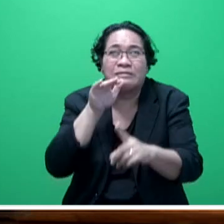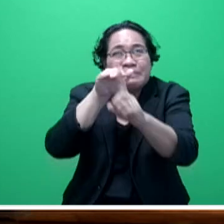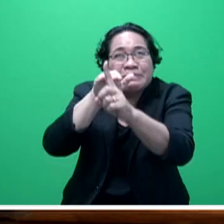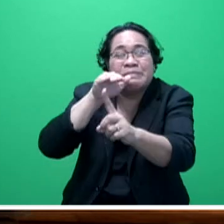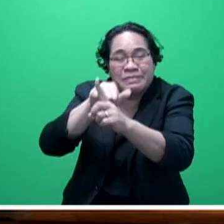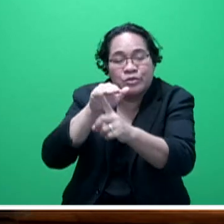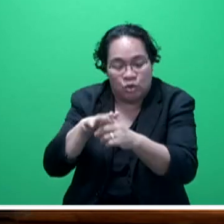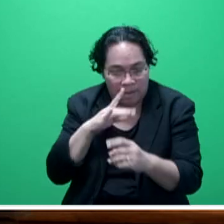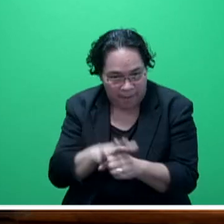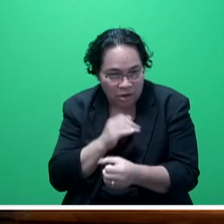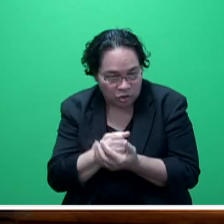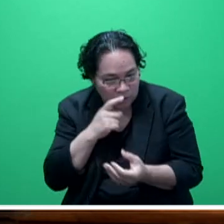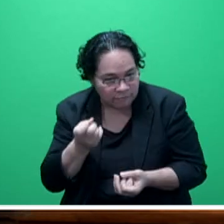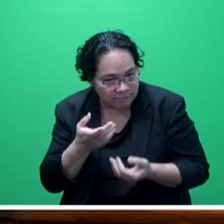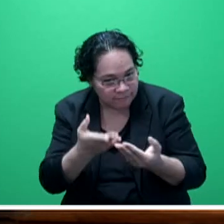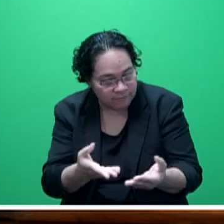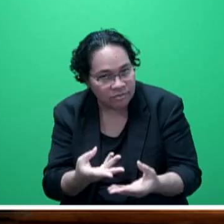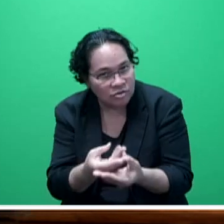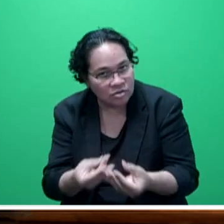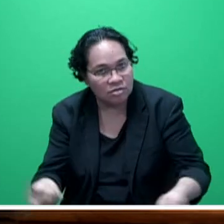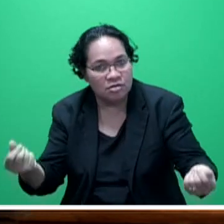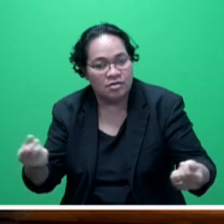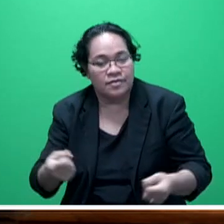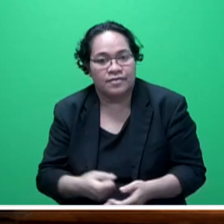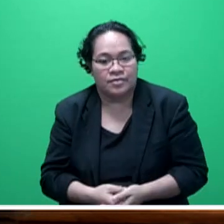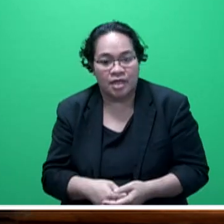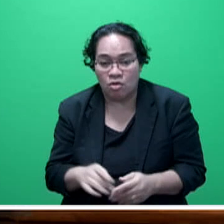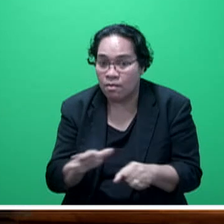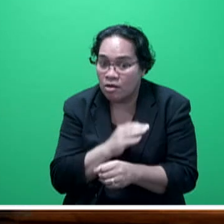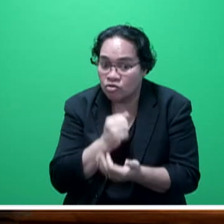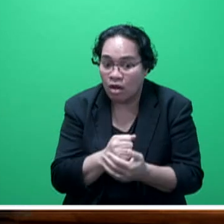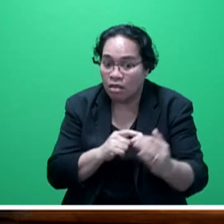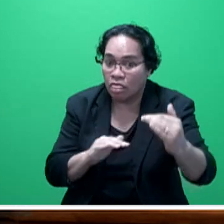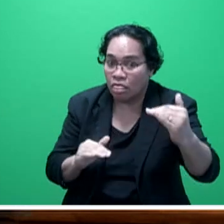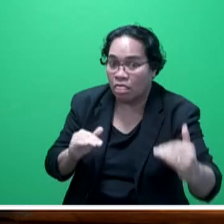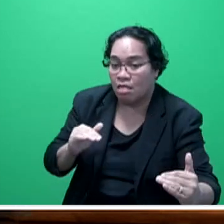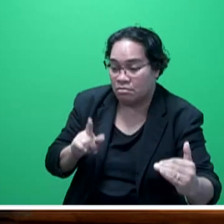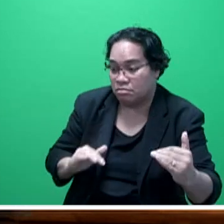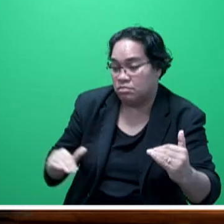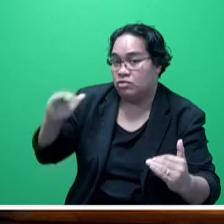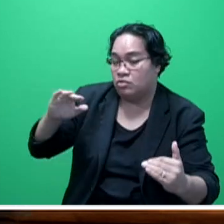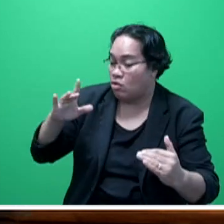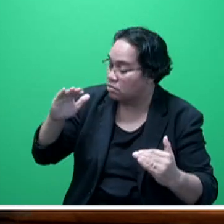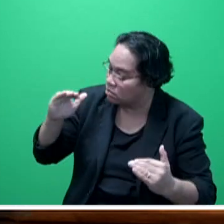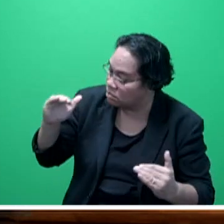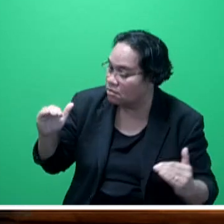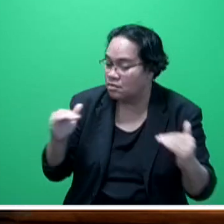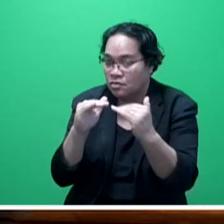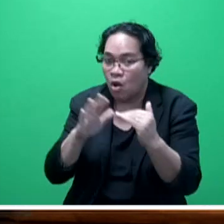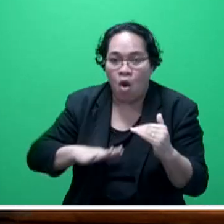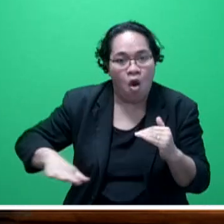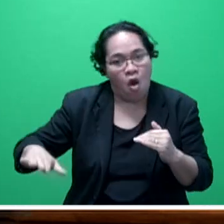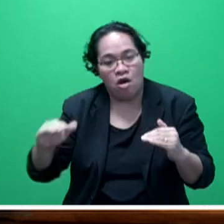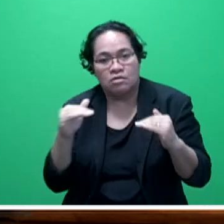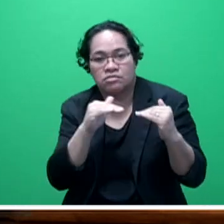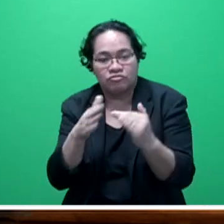the marginalized are addressed, and for equality in the delivery of service to all citizens, regardless